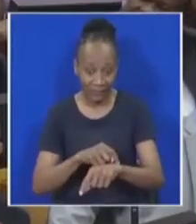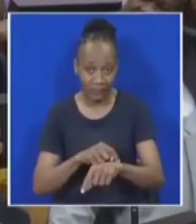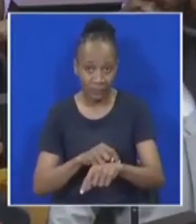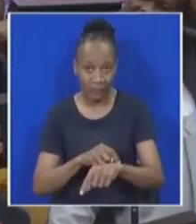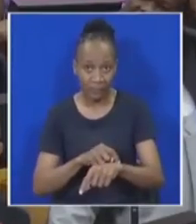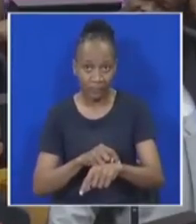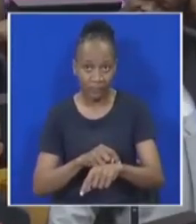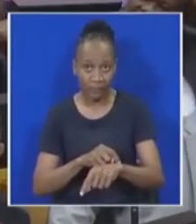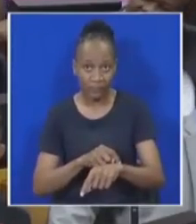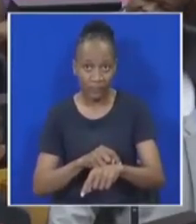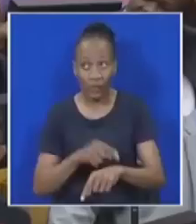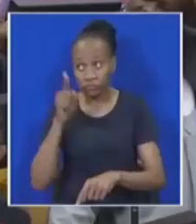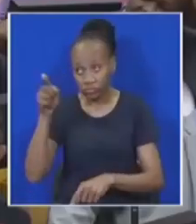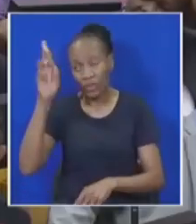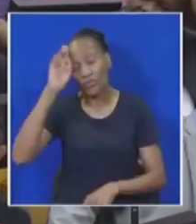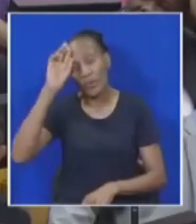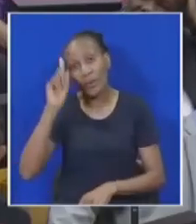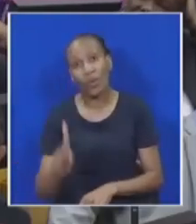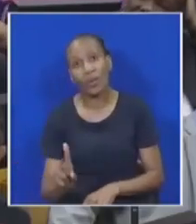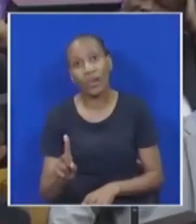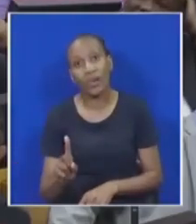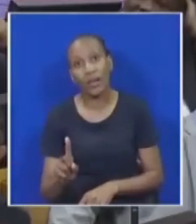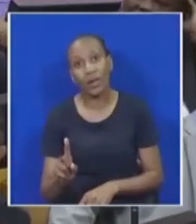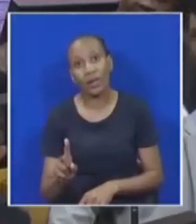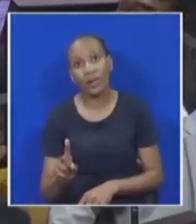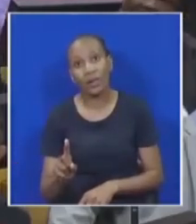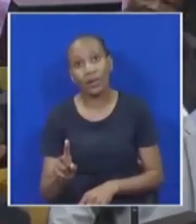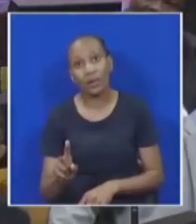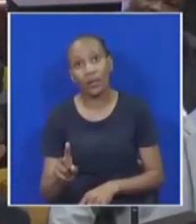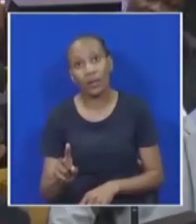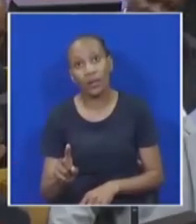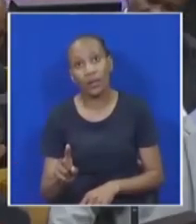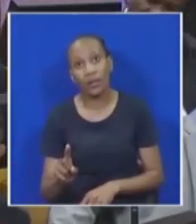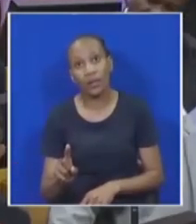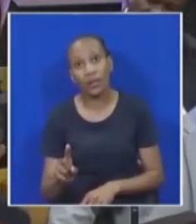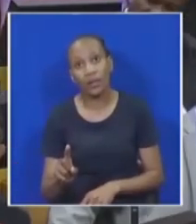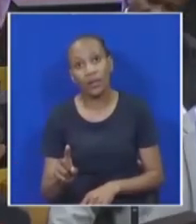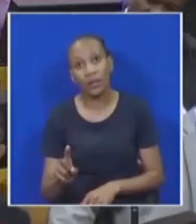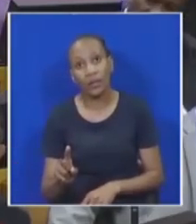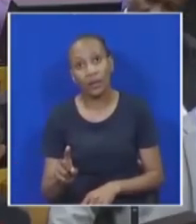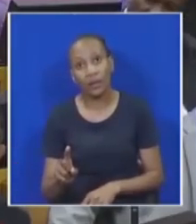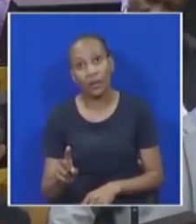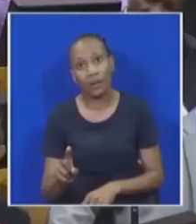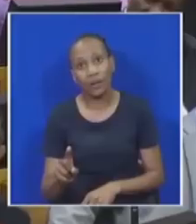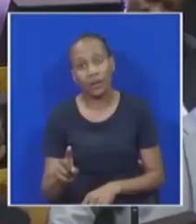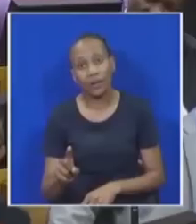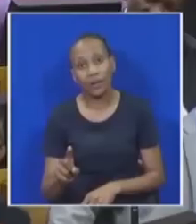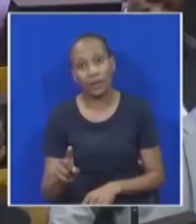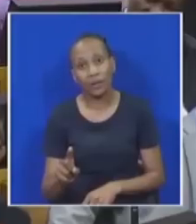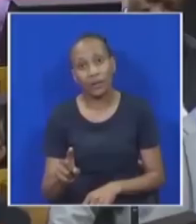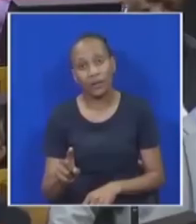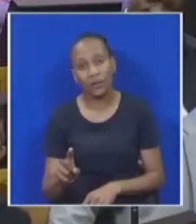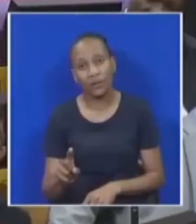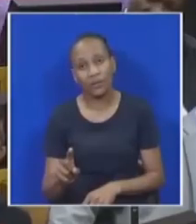House, and you must remember that even if you steamroll a decision through your narrow majoritarian